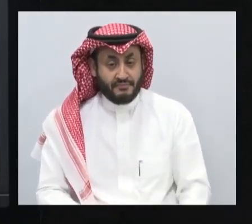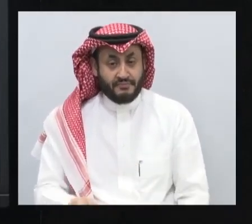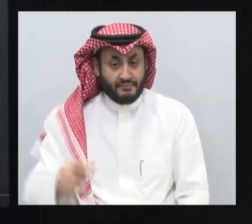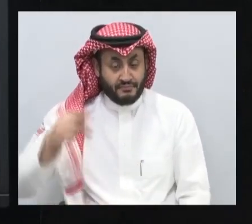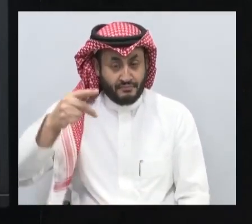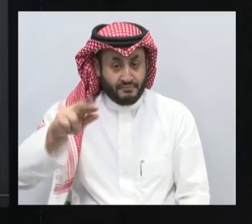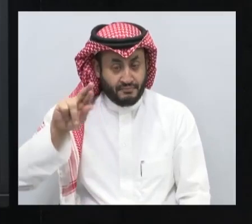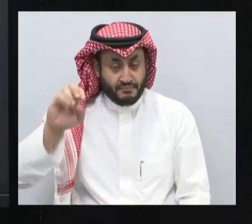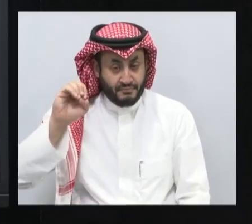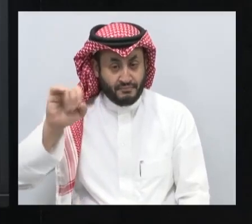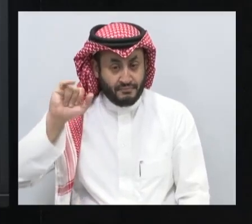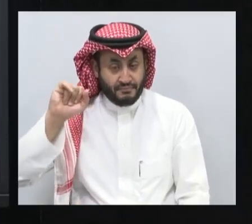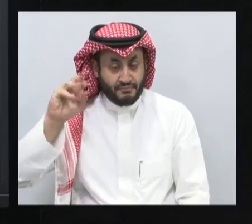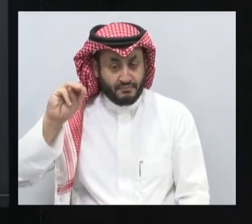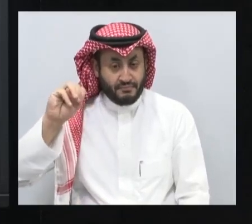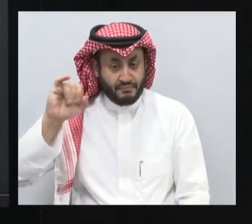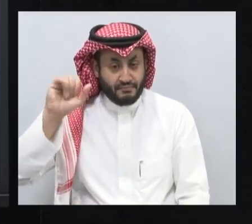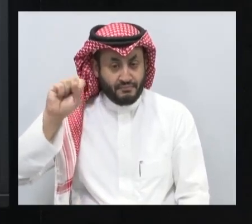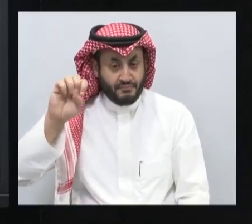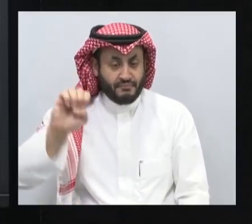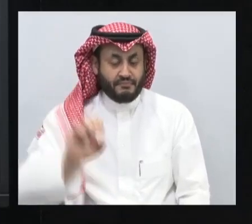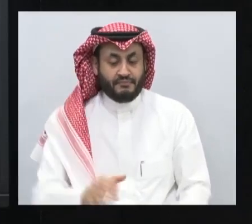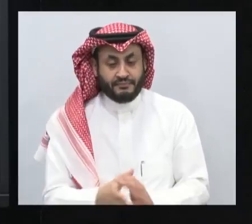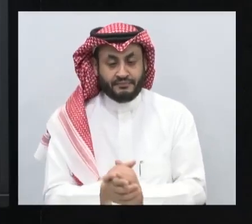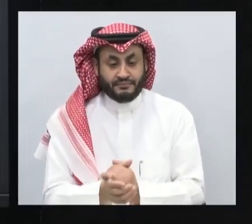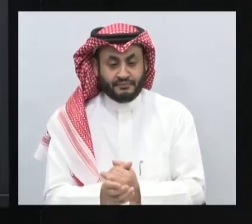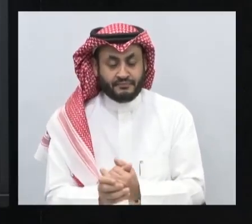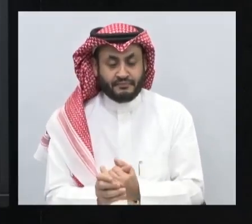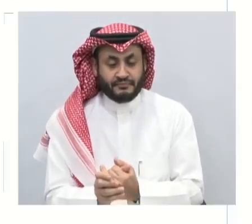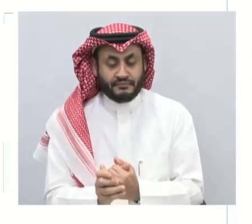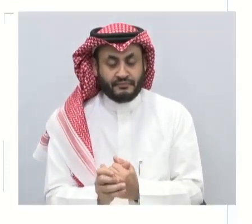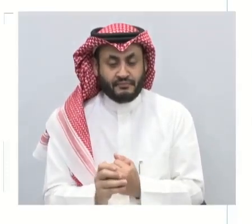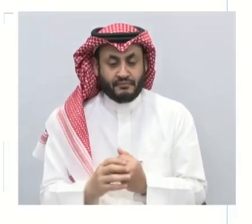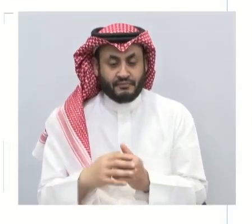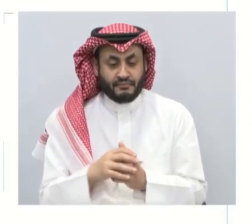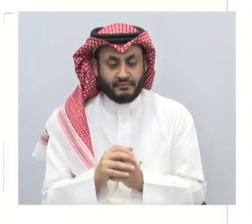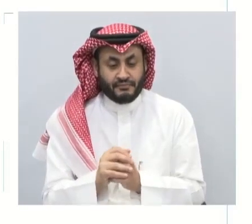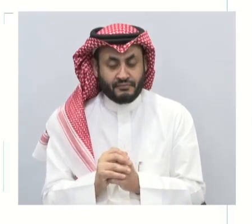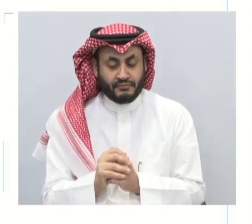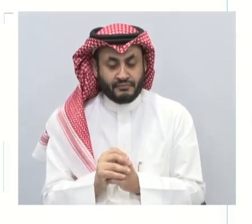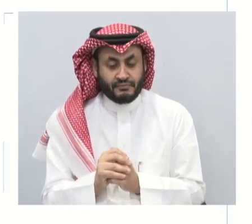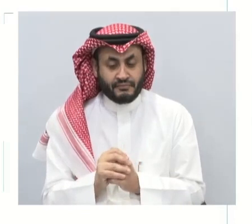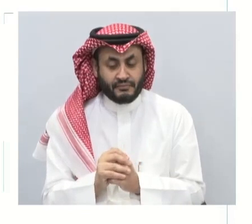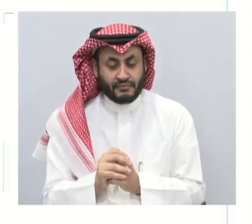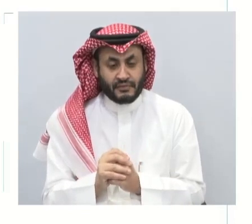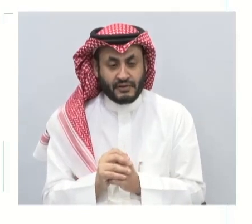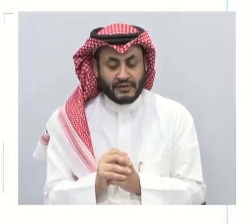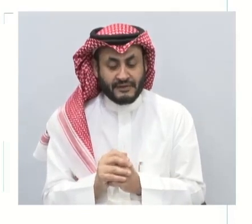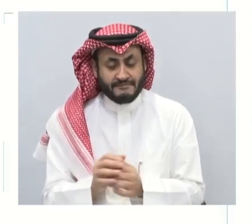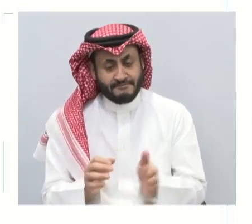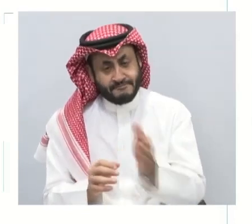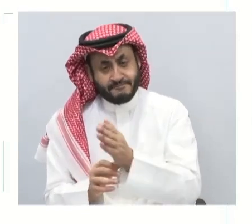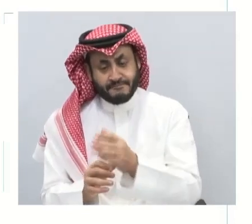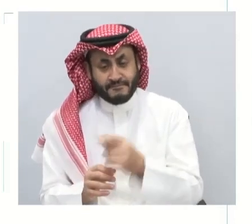example, that she will go to school. She says, I will go to school. That is a decision. Also, when she says, I'm going to school, that she